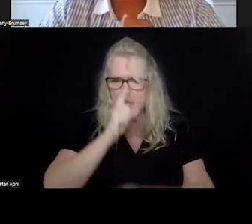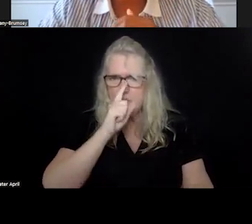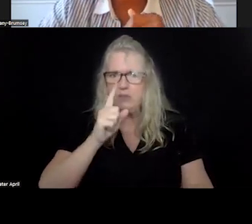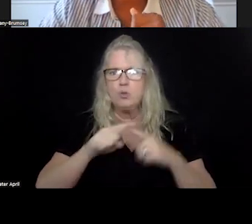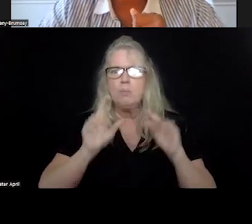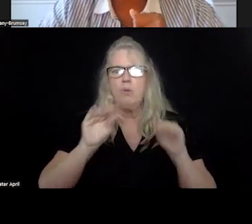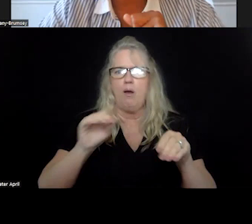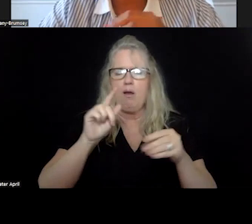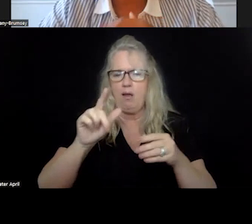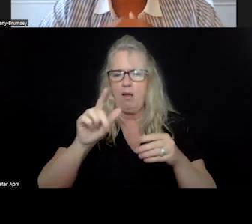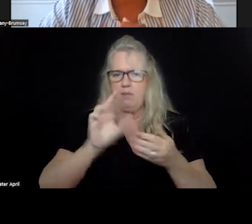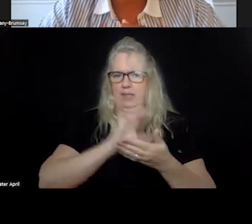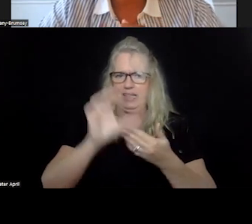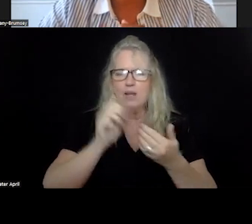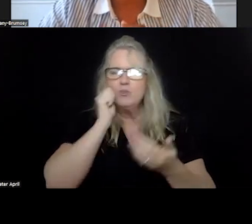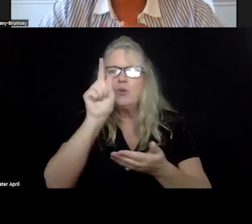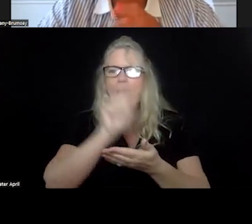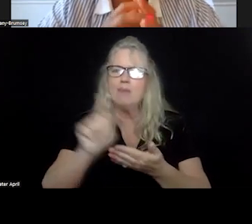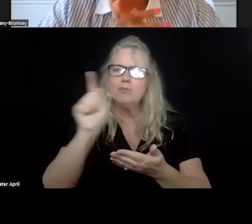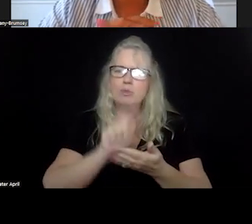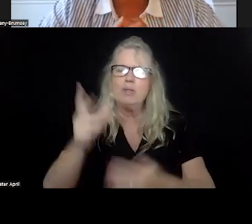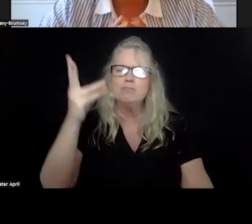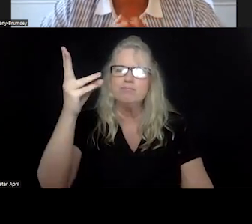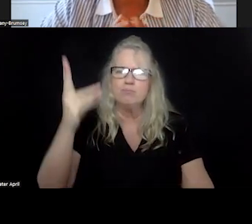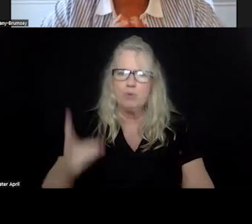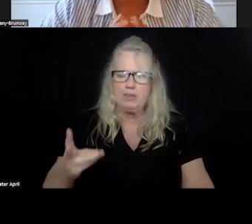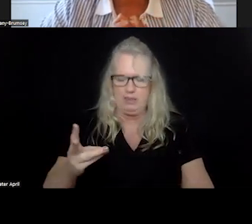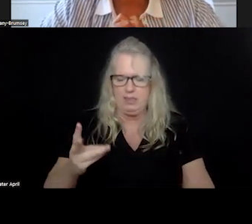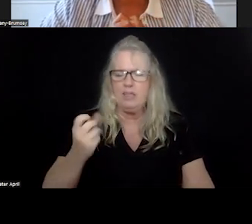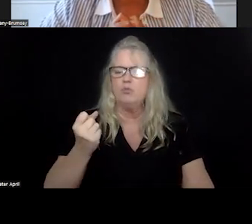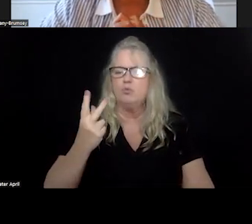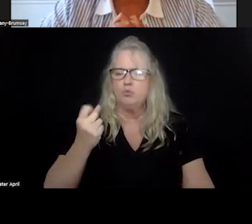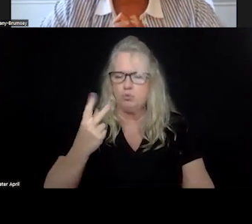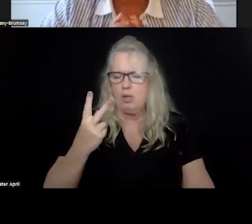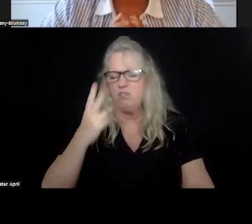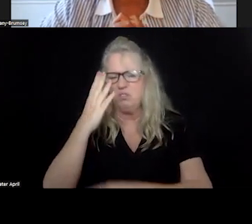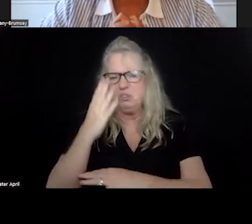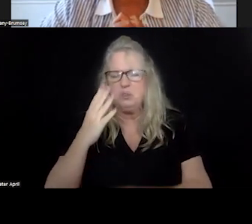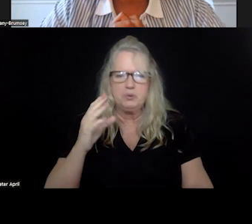so that you're here every week on Wednesday, 12 noon Eastern.